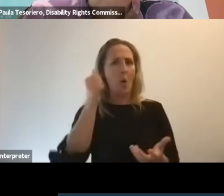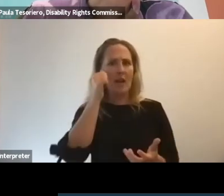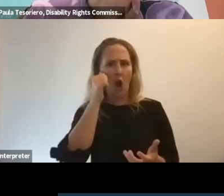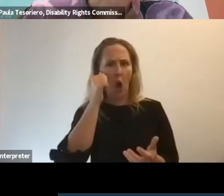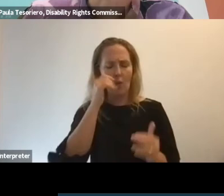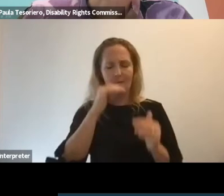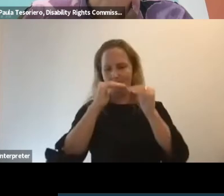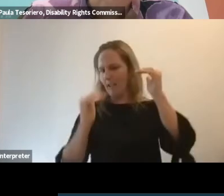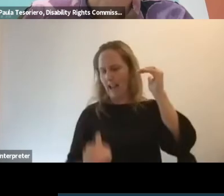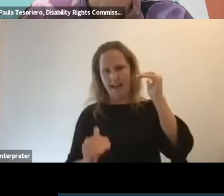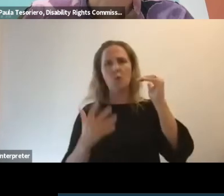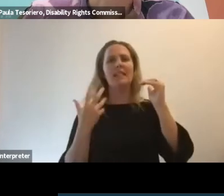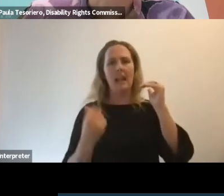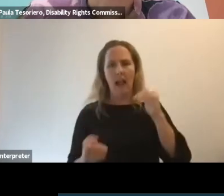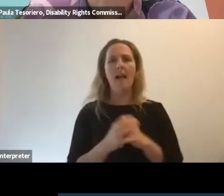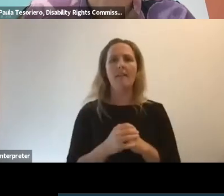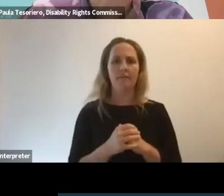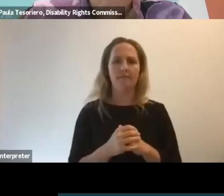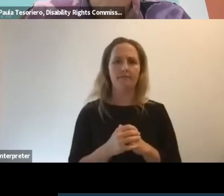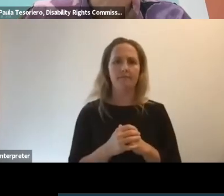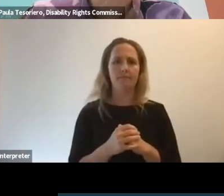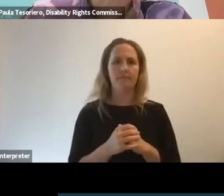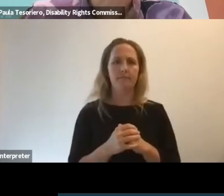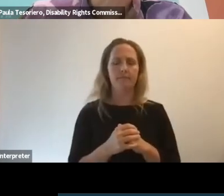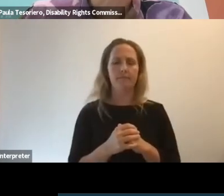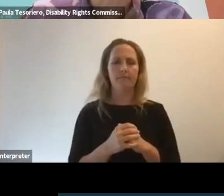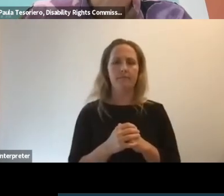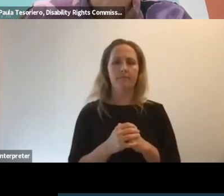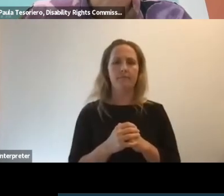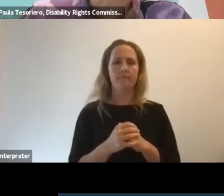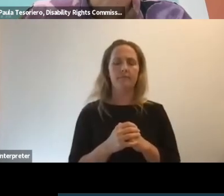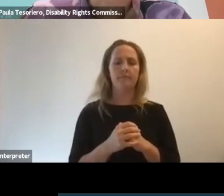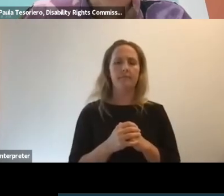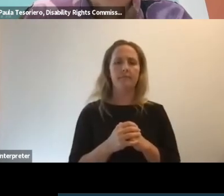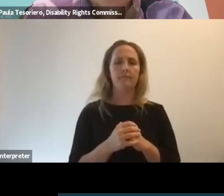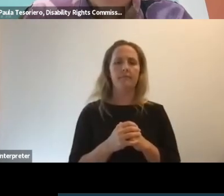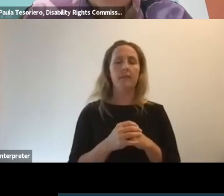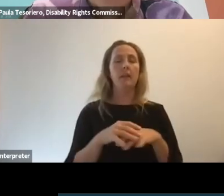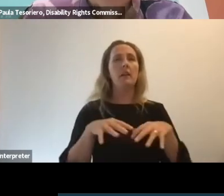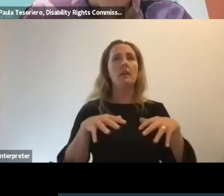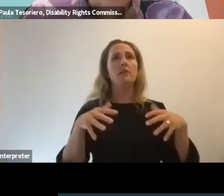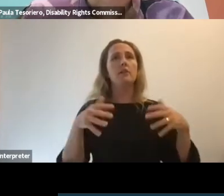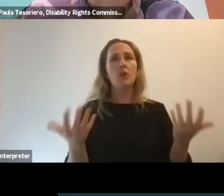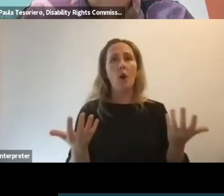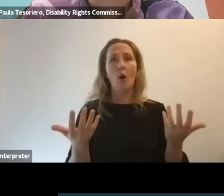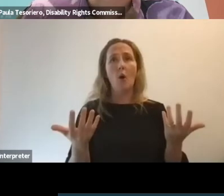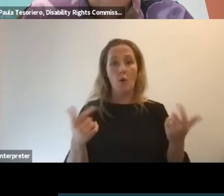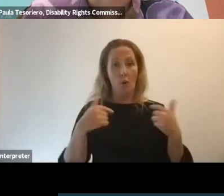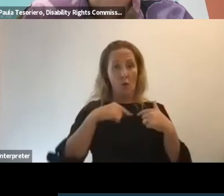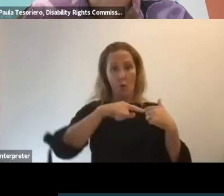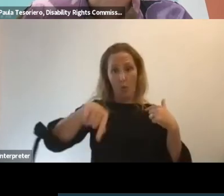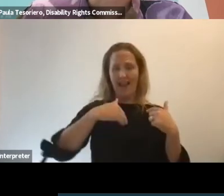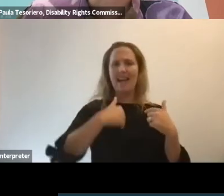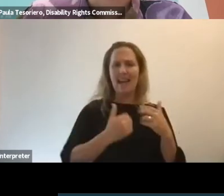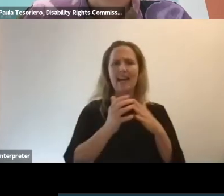that COVID has shone the light on. And so I think leaders who can think about that and think about